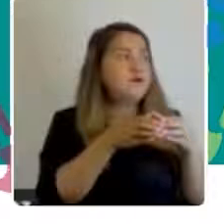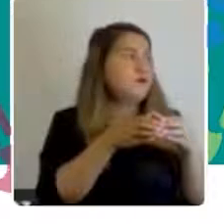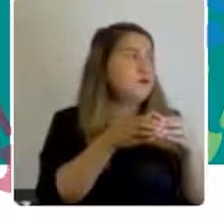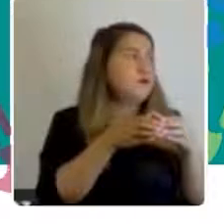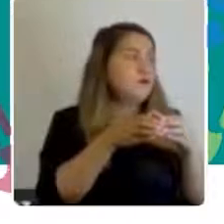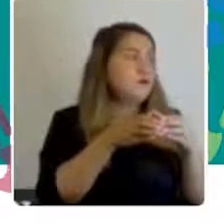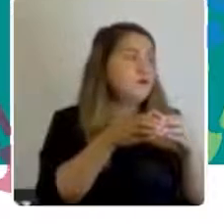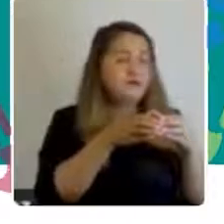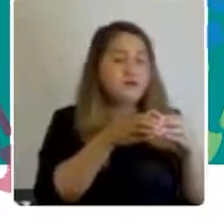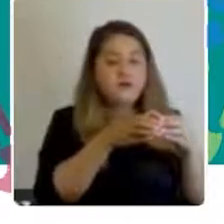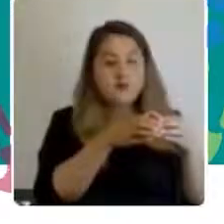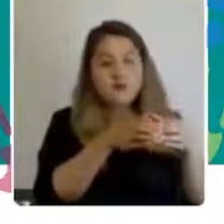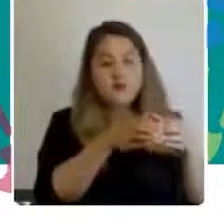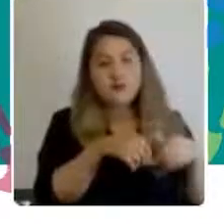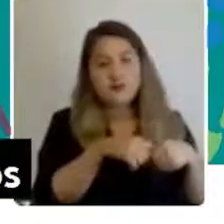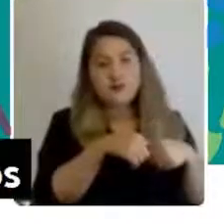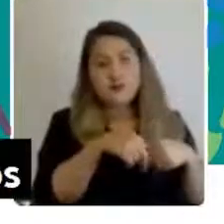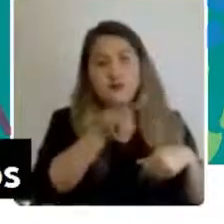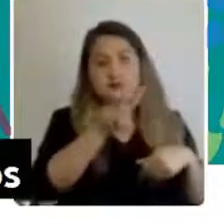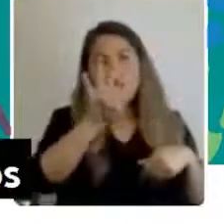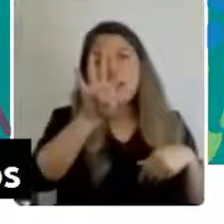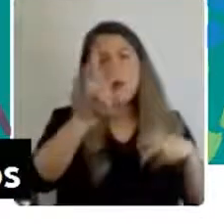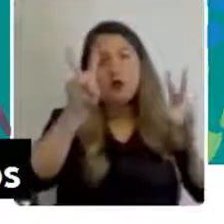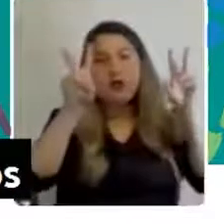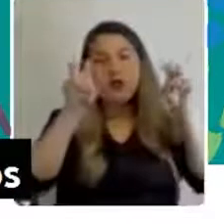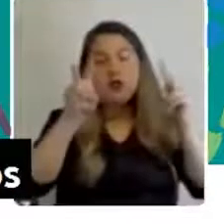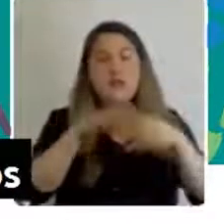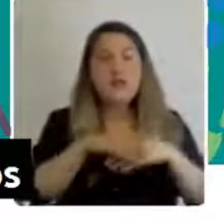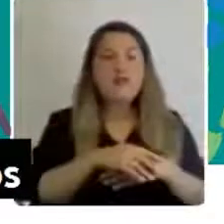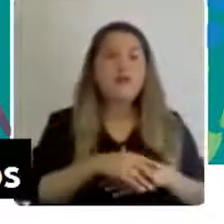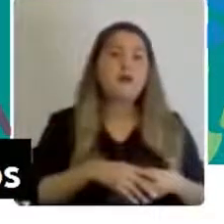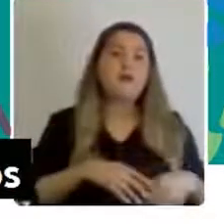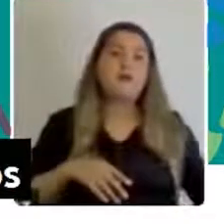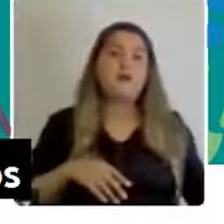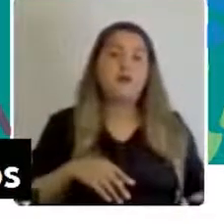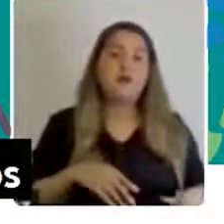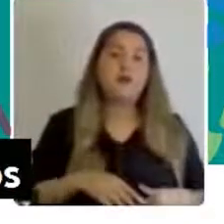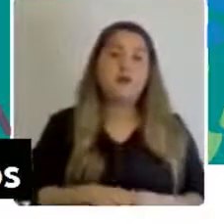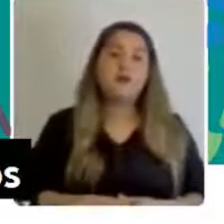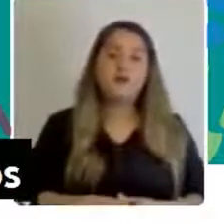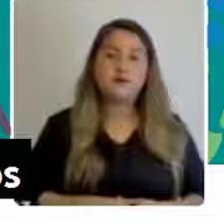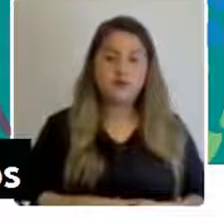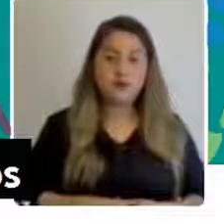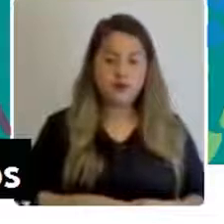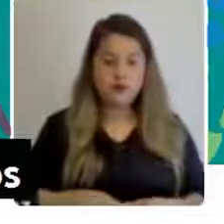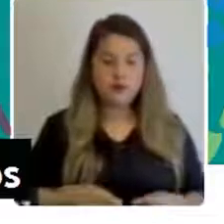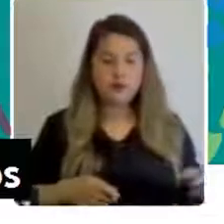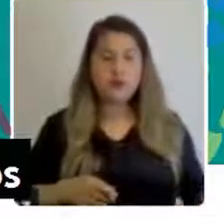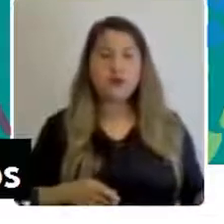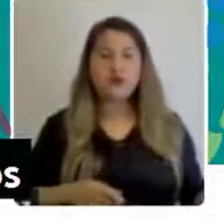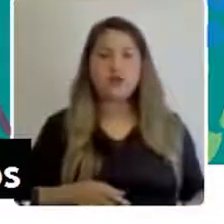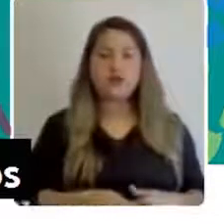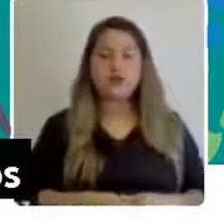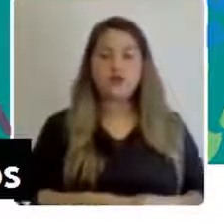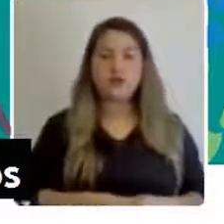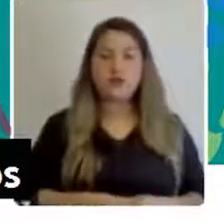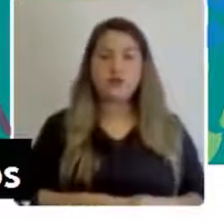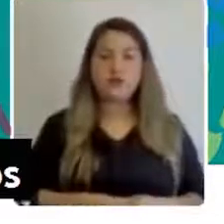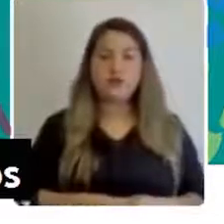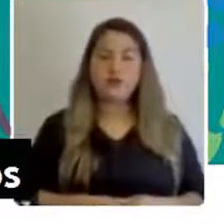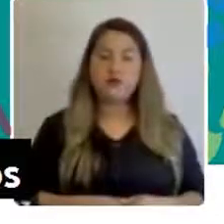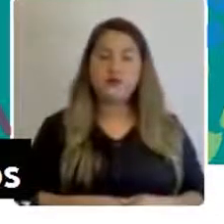24. So meaning, we launched a call, so meaning that for